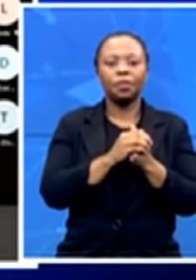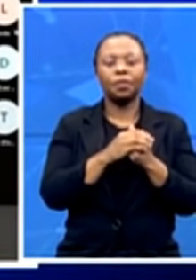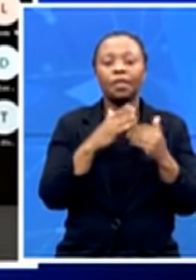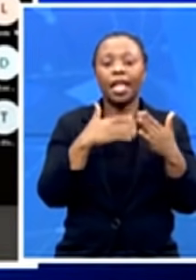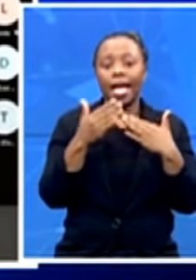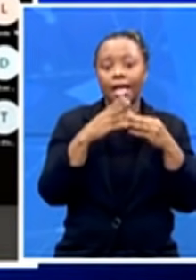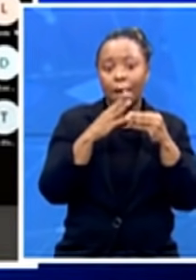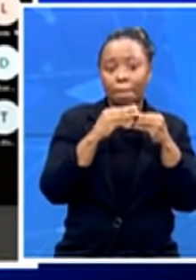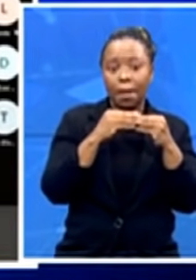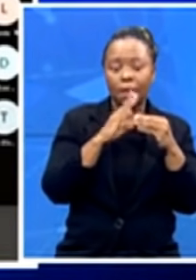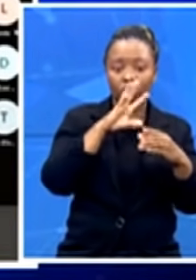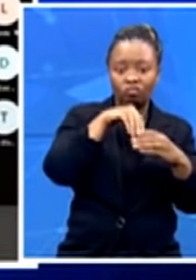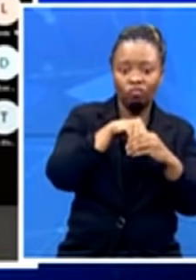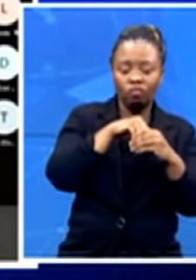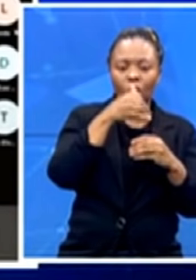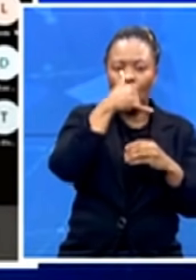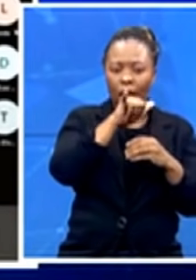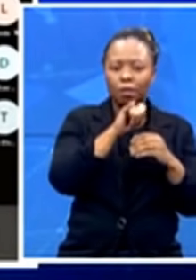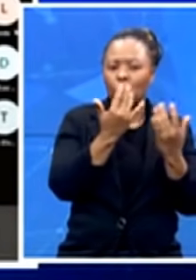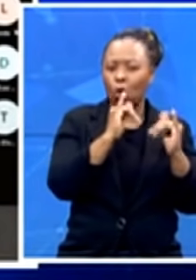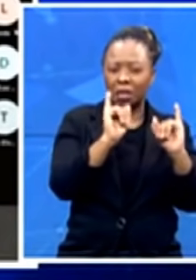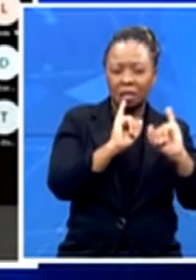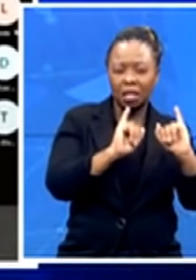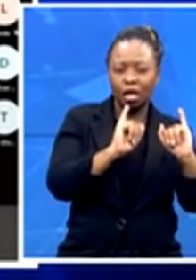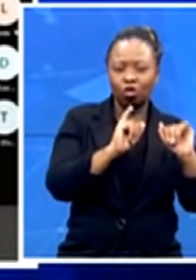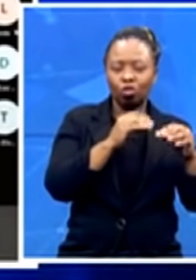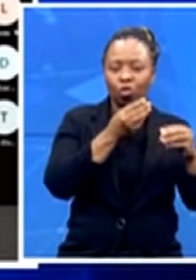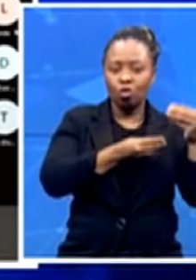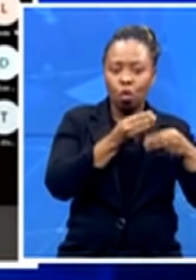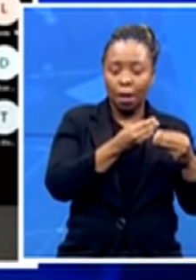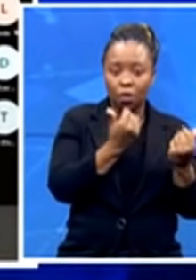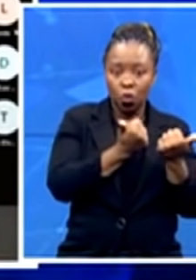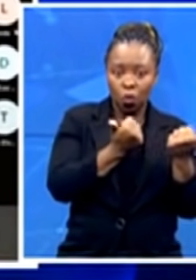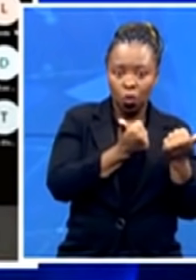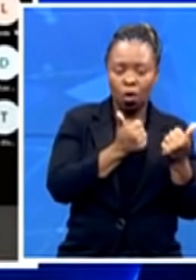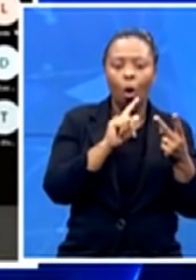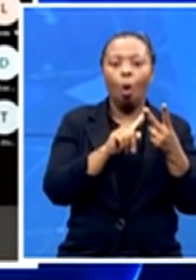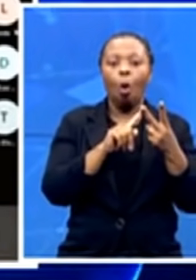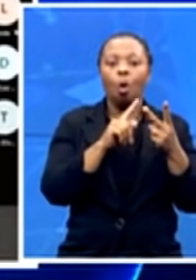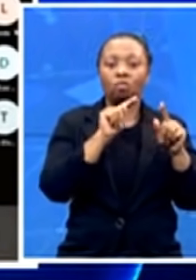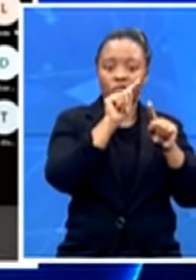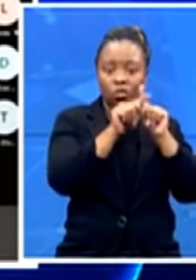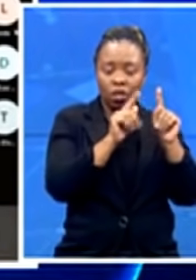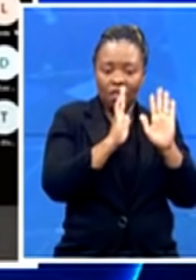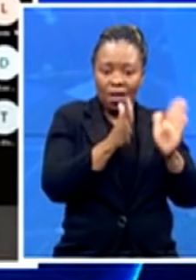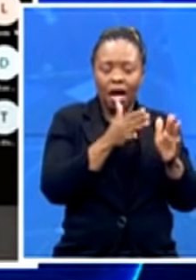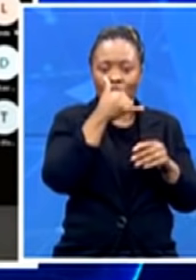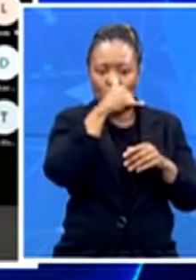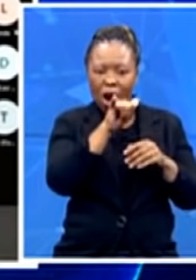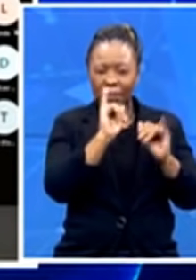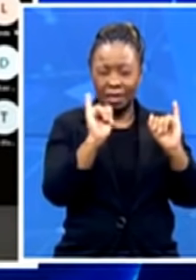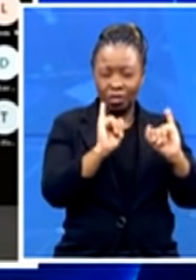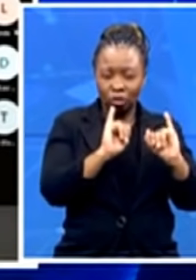crimes, and B, members who were accused of corruption or other serious crimes, but who had not been